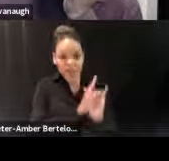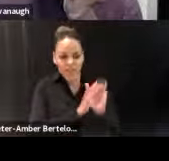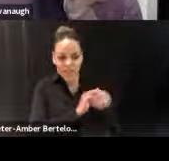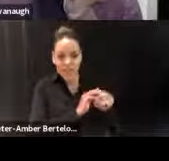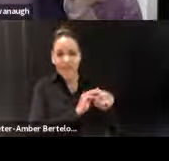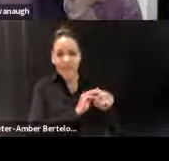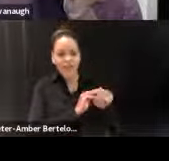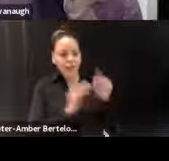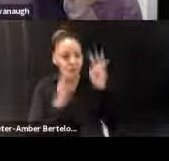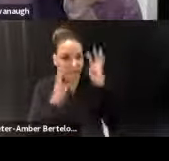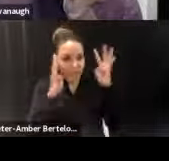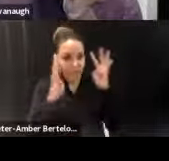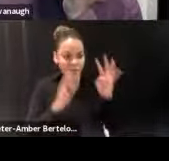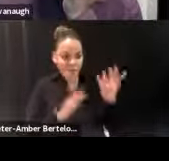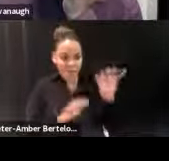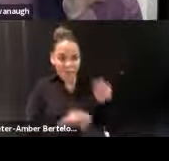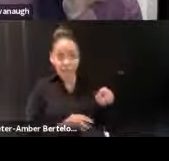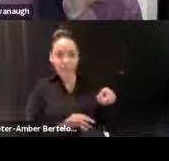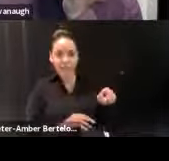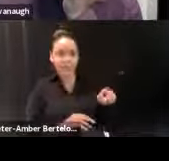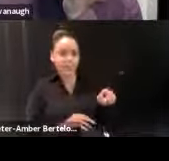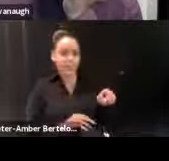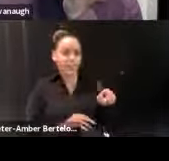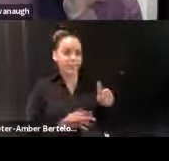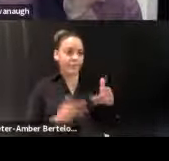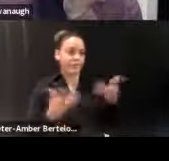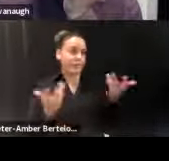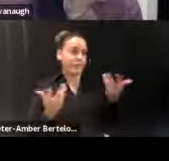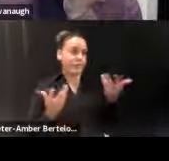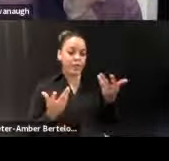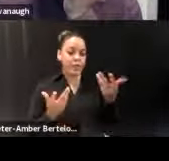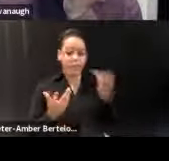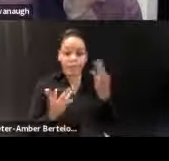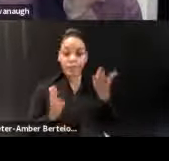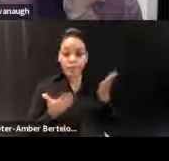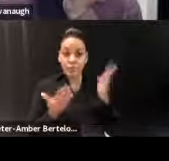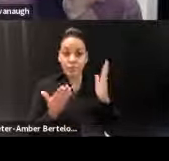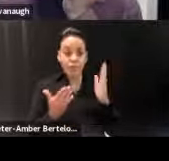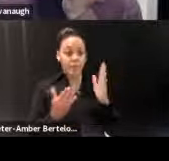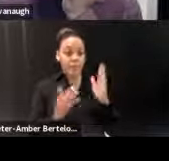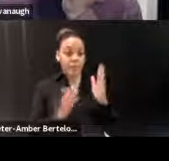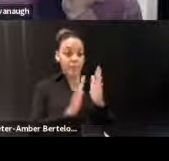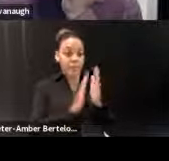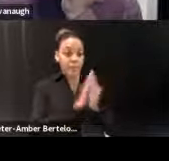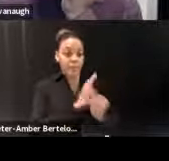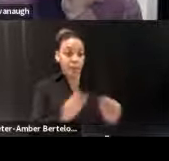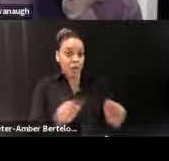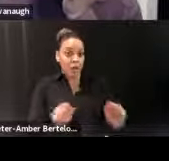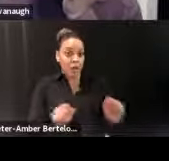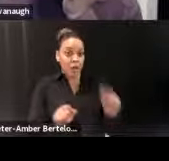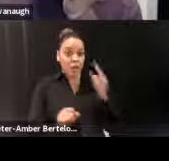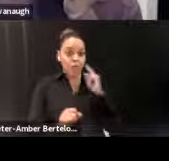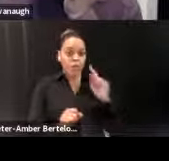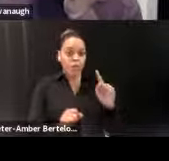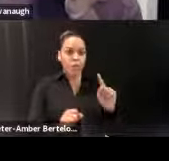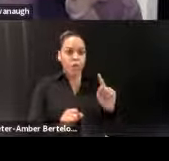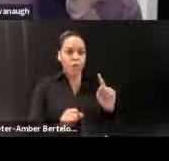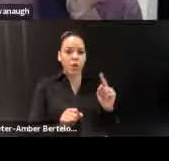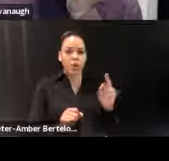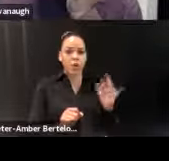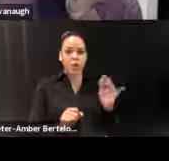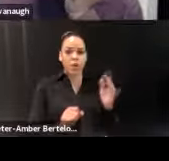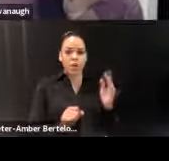one. If you're talking about the ability to absorb significant